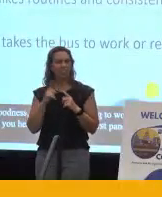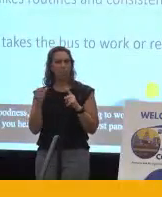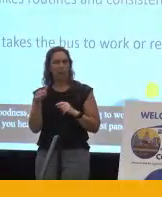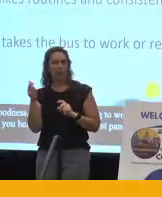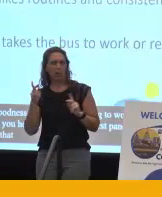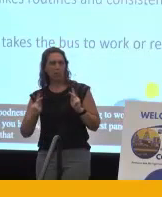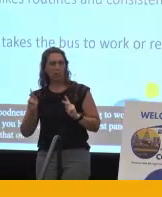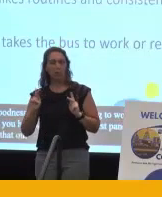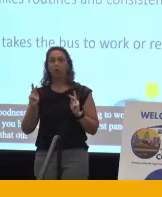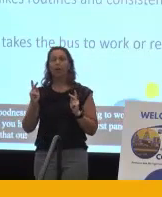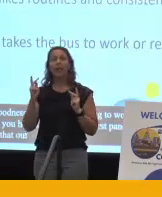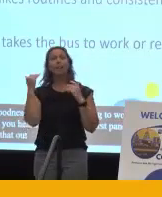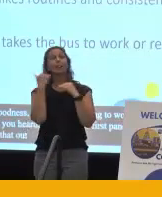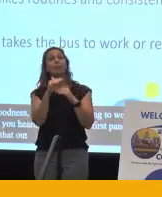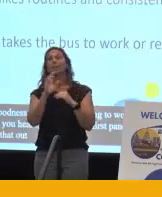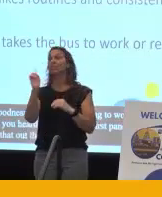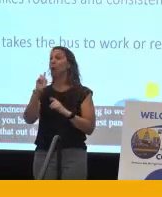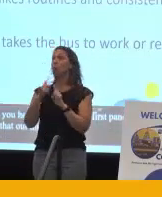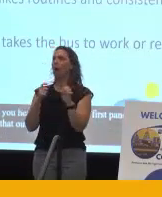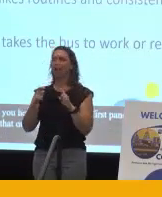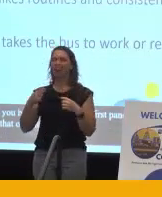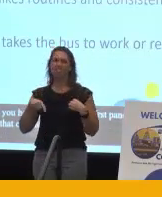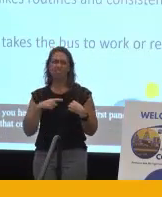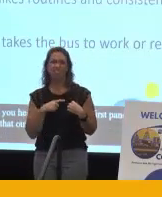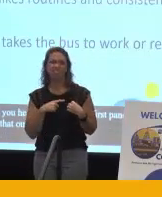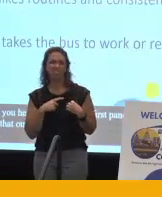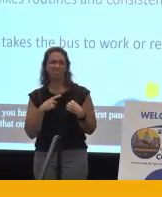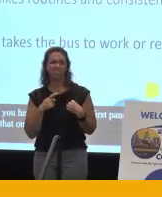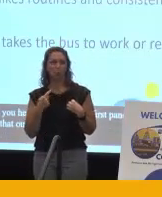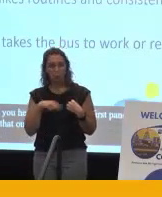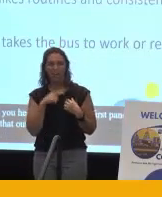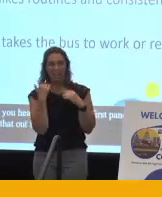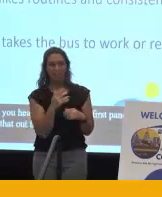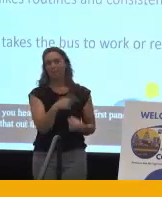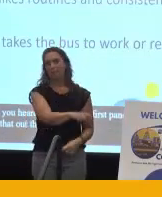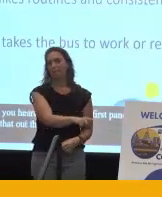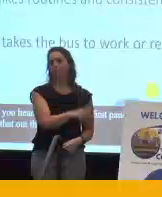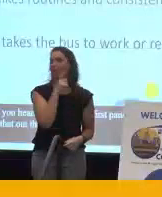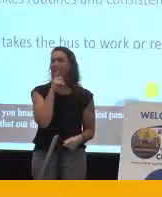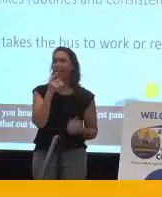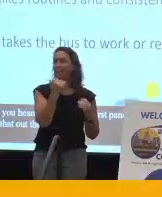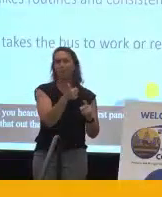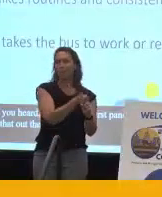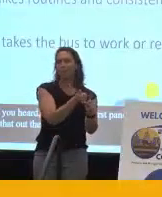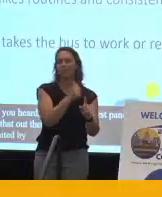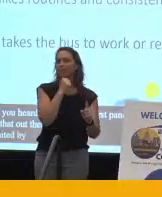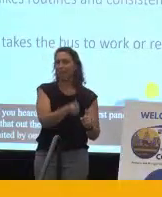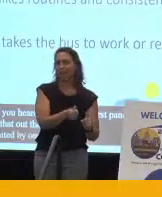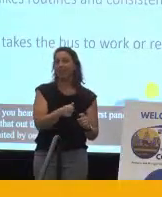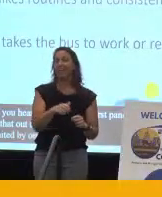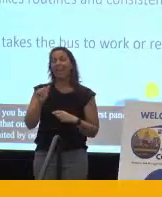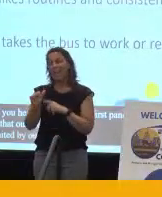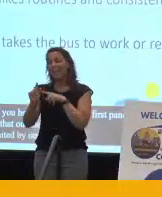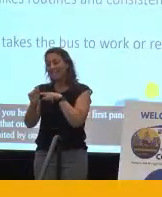really limited only by our limitations and what we limit them to be able to do. Assistive technology is only one